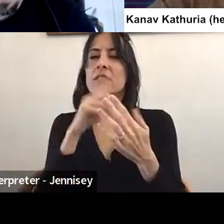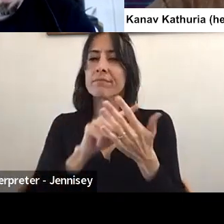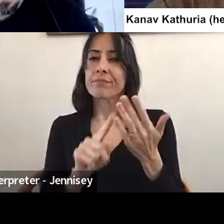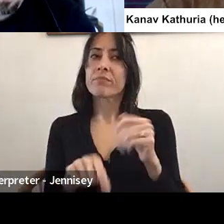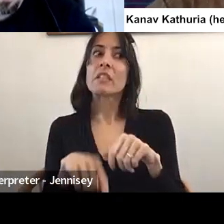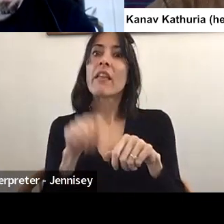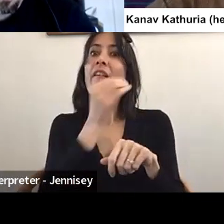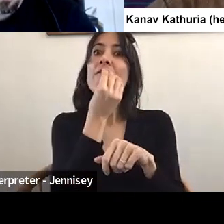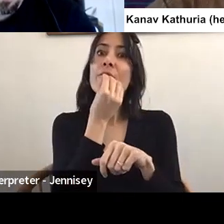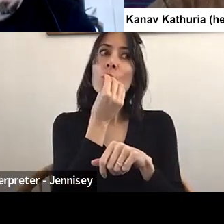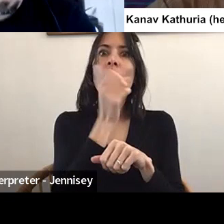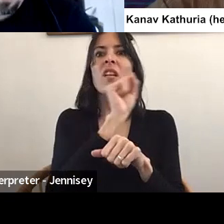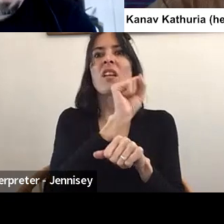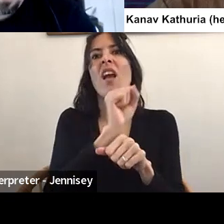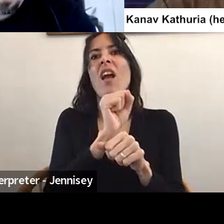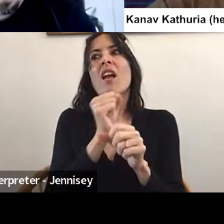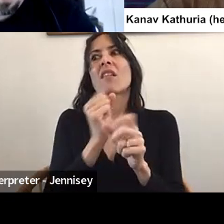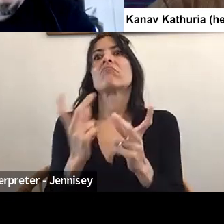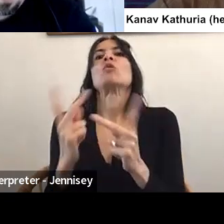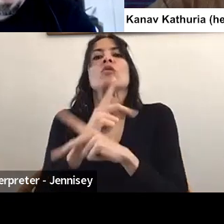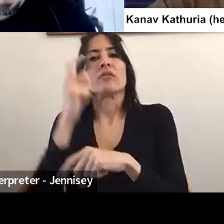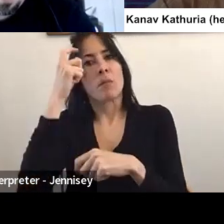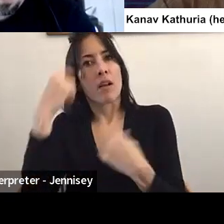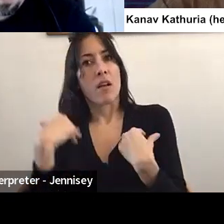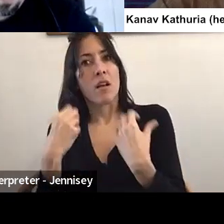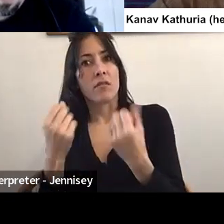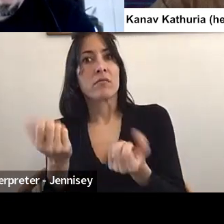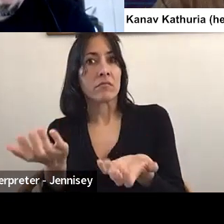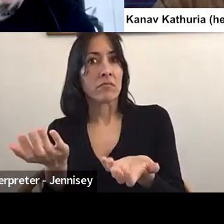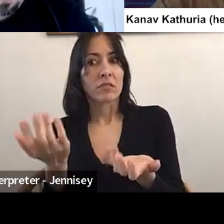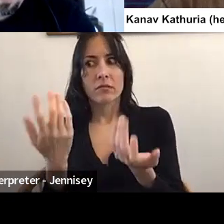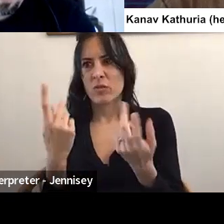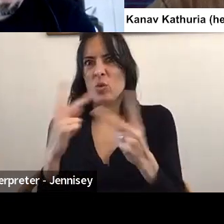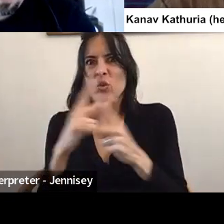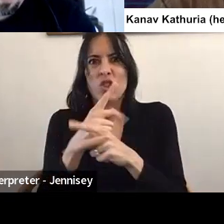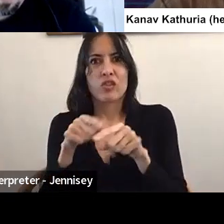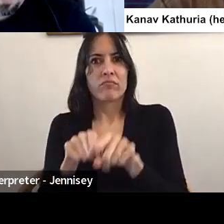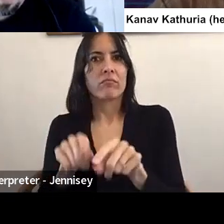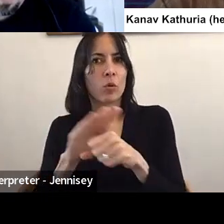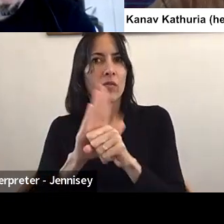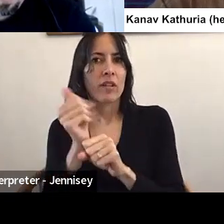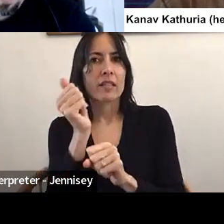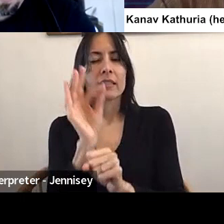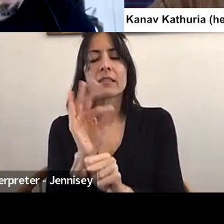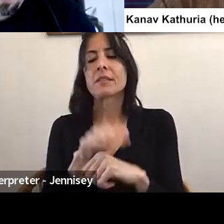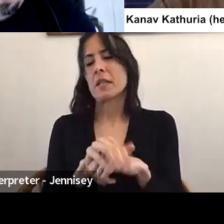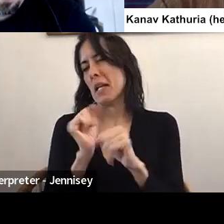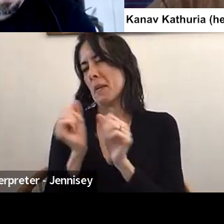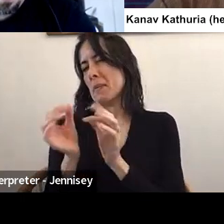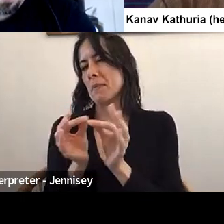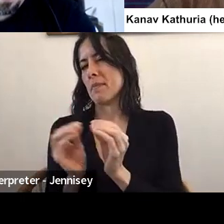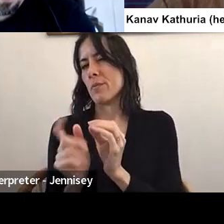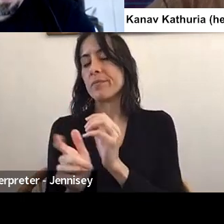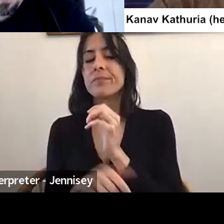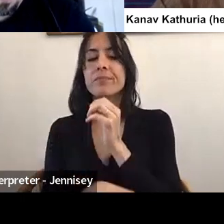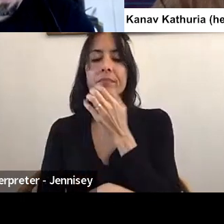and induces mental health conditions too, especially during COVID-19, which I'll get into a little later. You know,